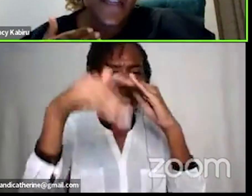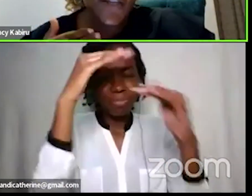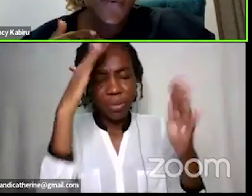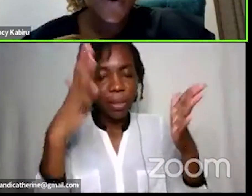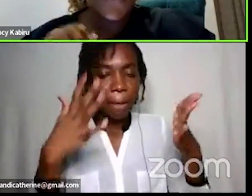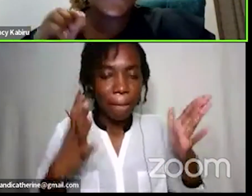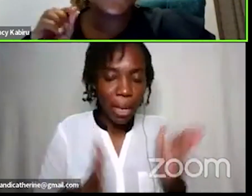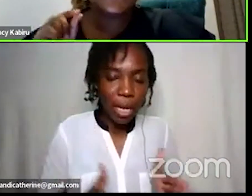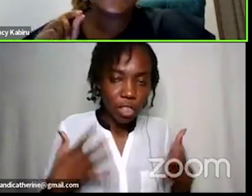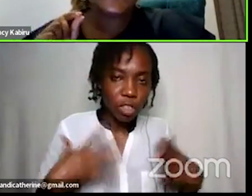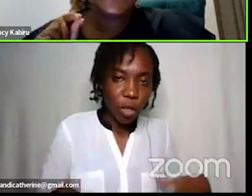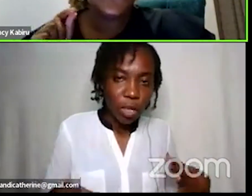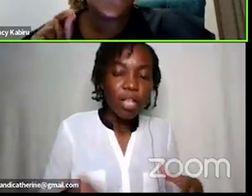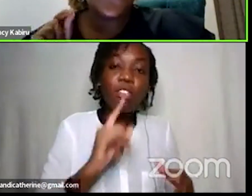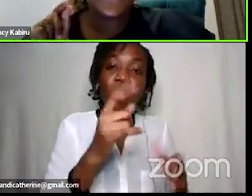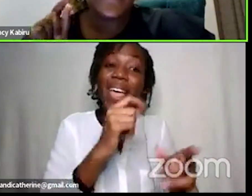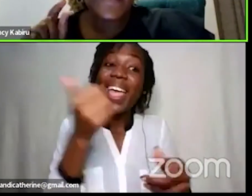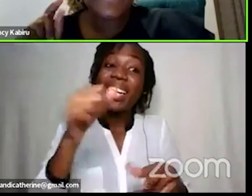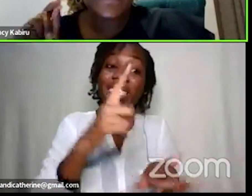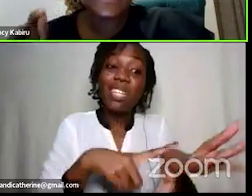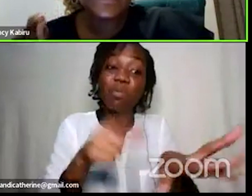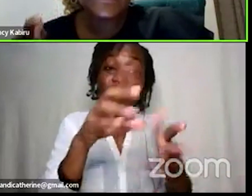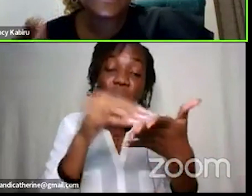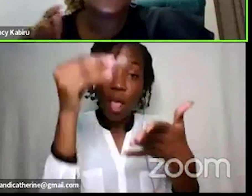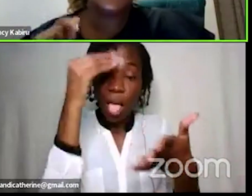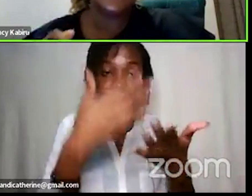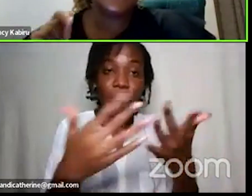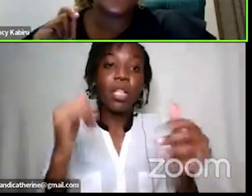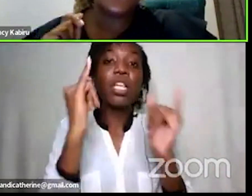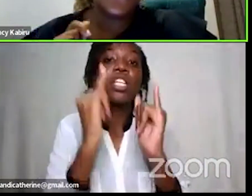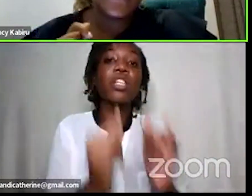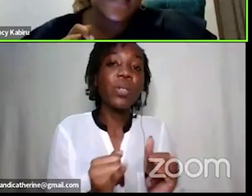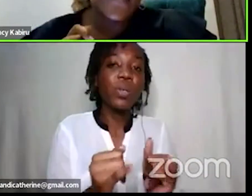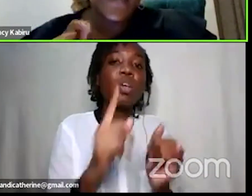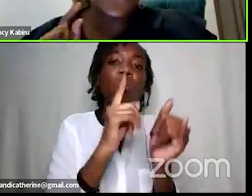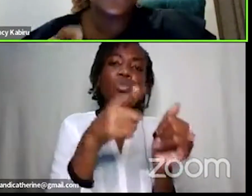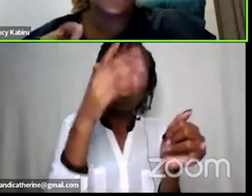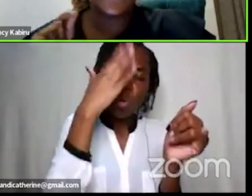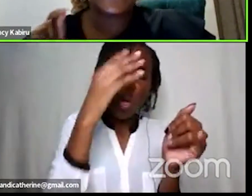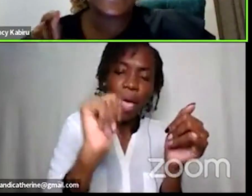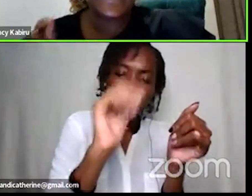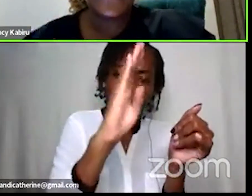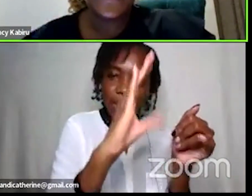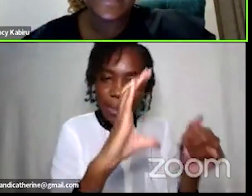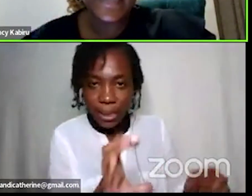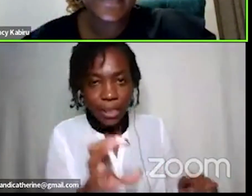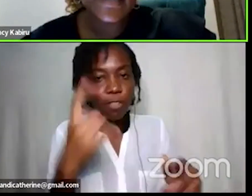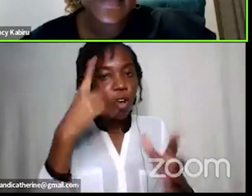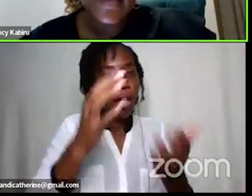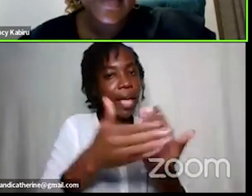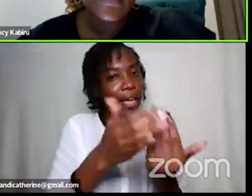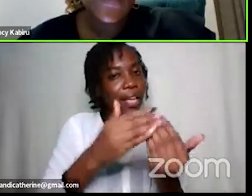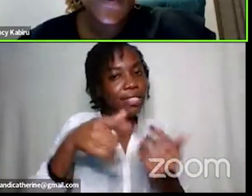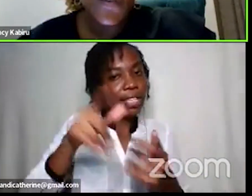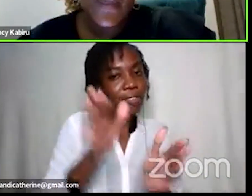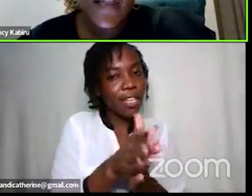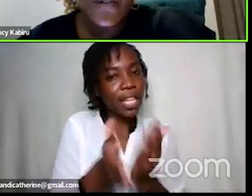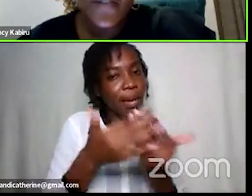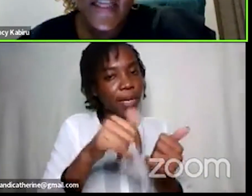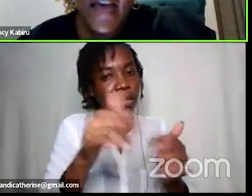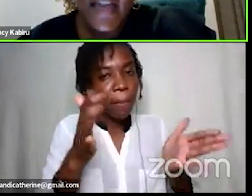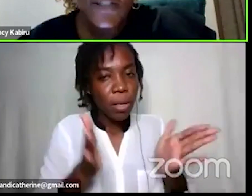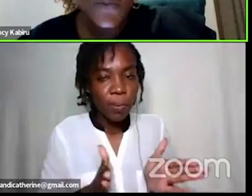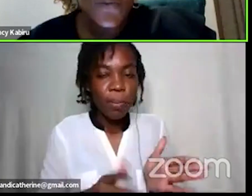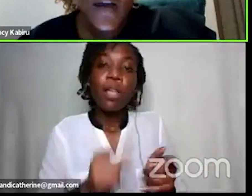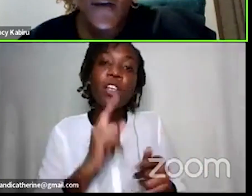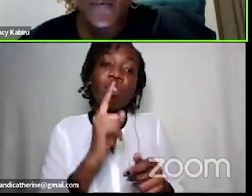learn something new. So you just need to know the ABCs to take care of yourself and to also assist somebody else. So